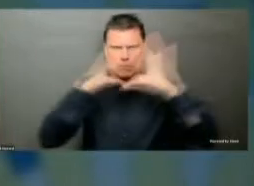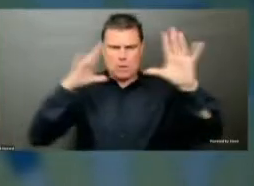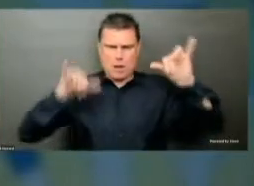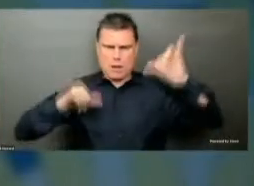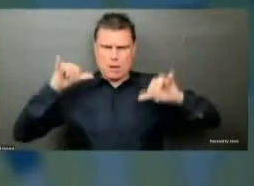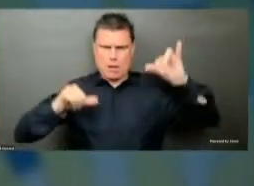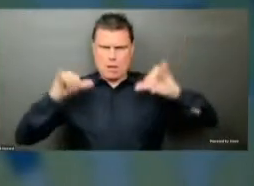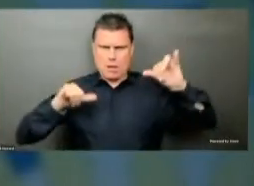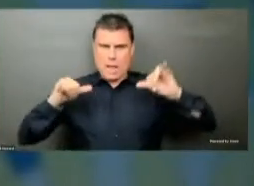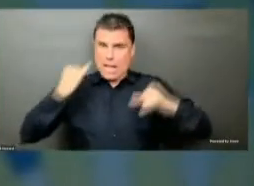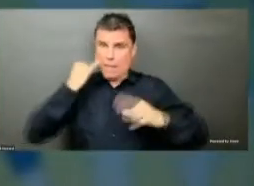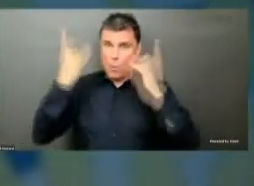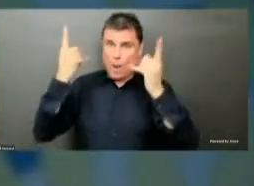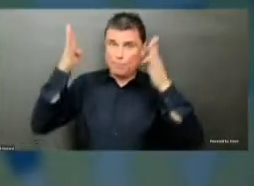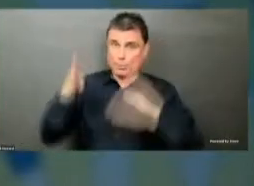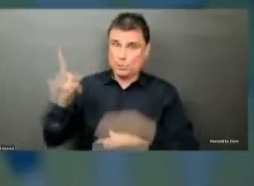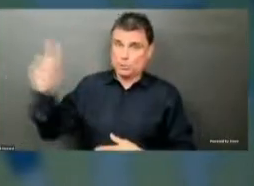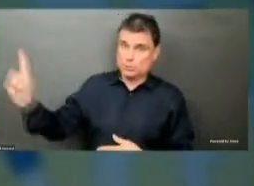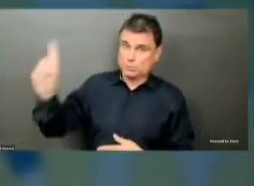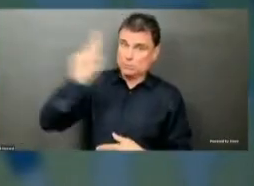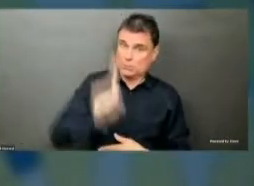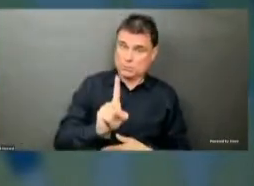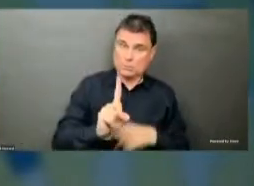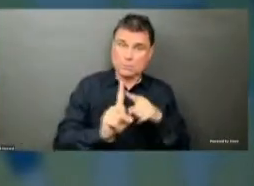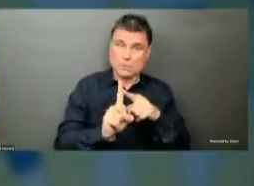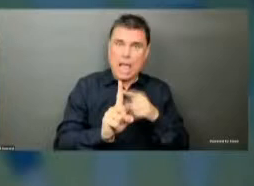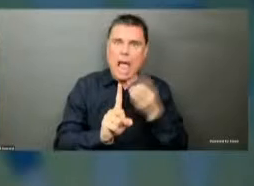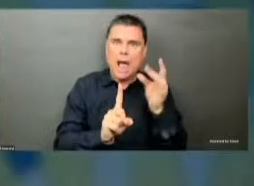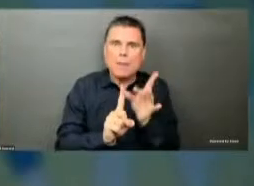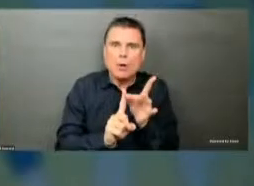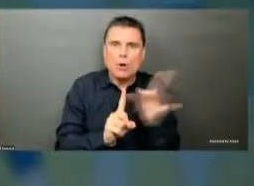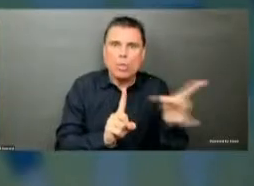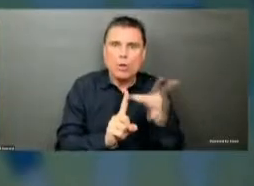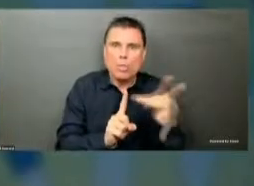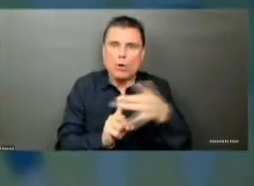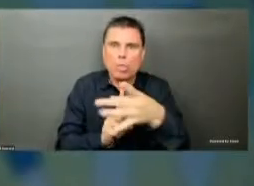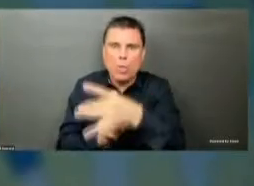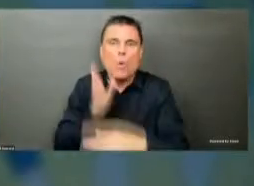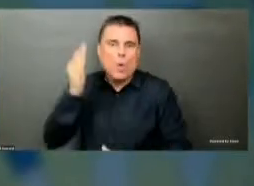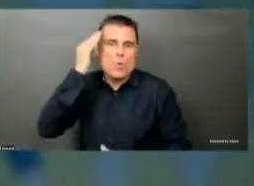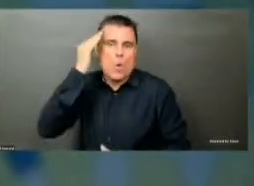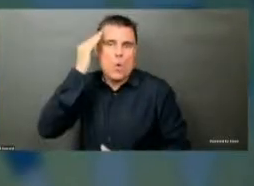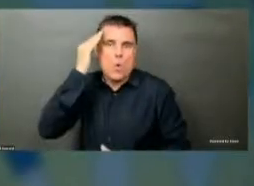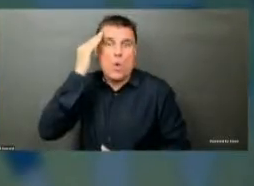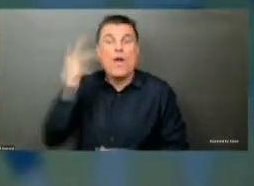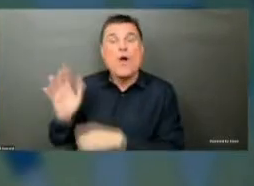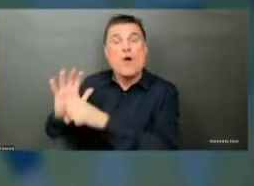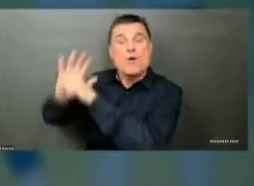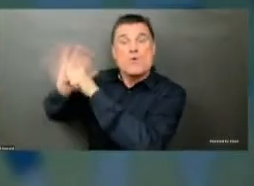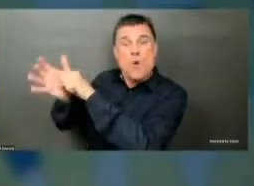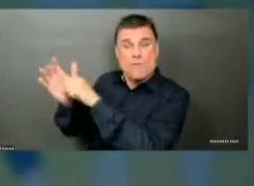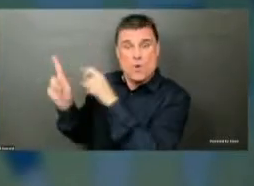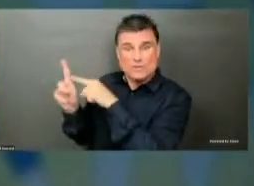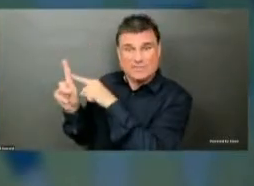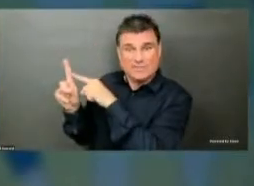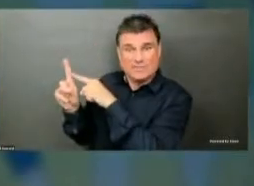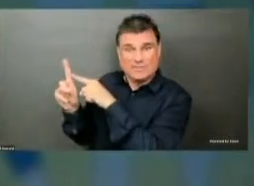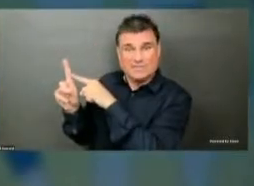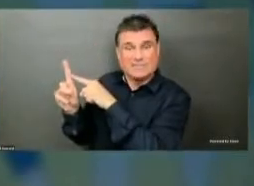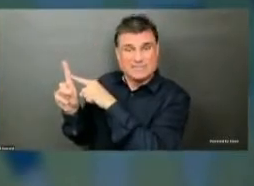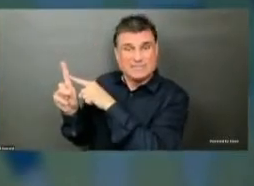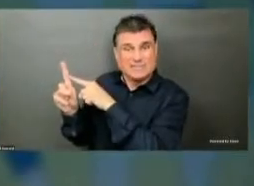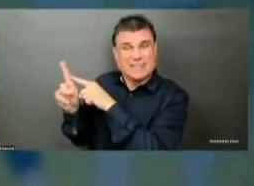to. But we do know from this virus that that this is an average, and the majority of people who